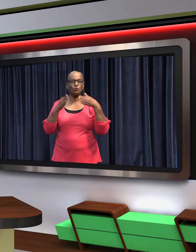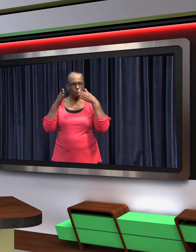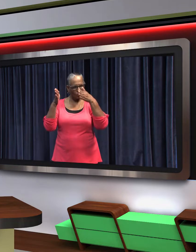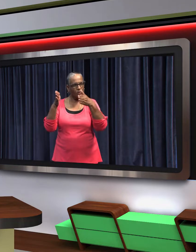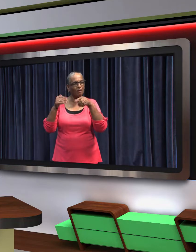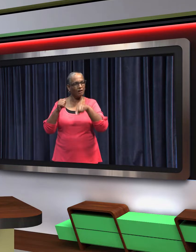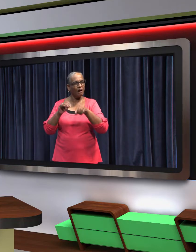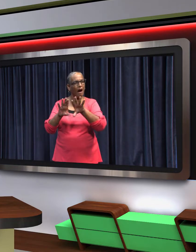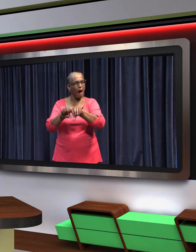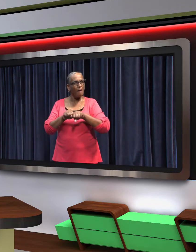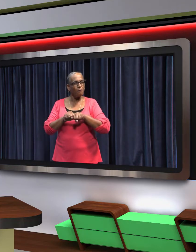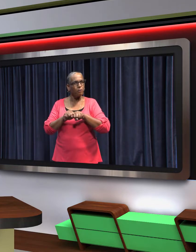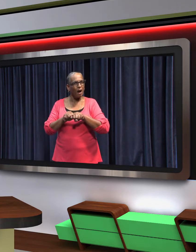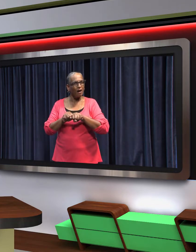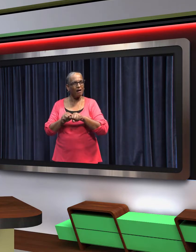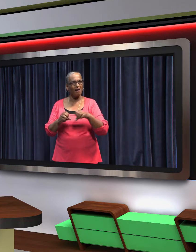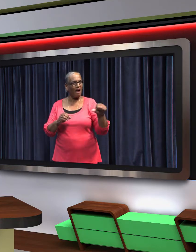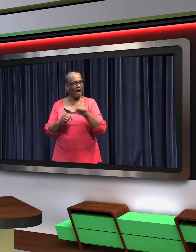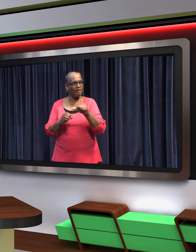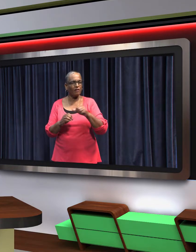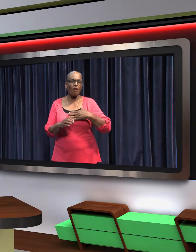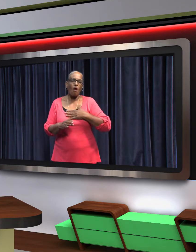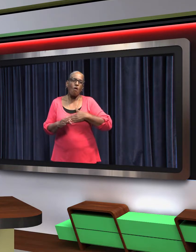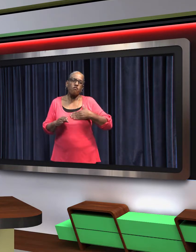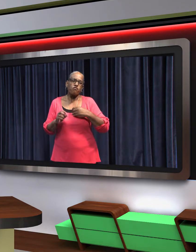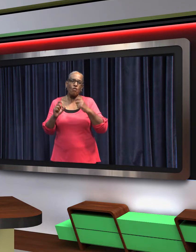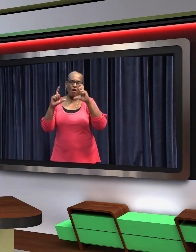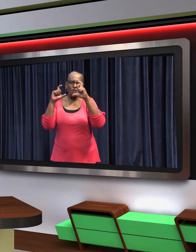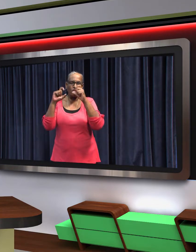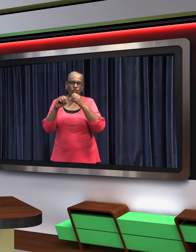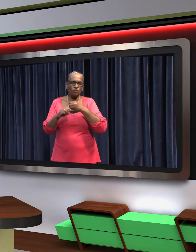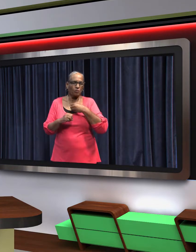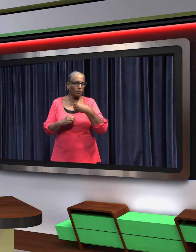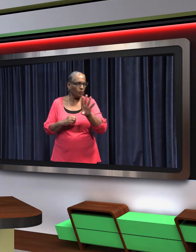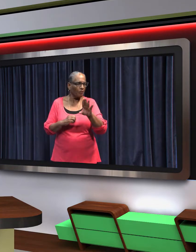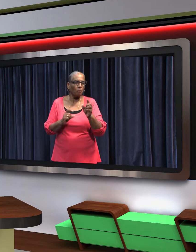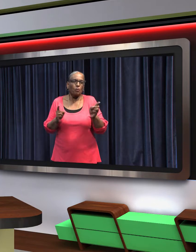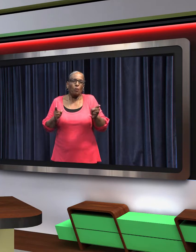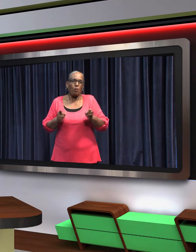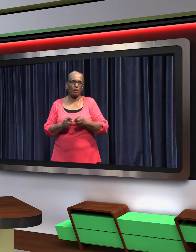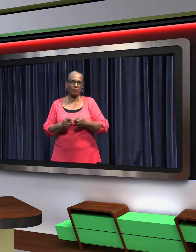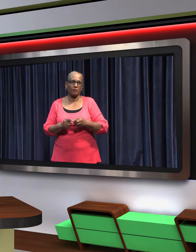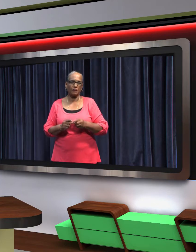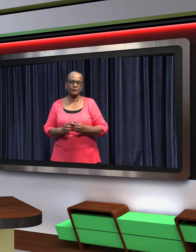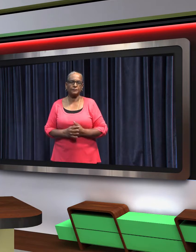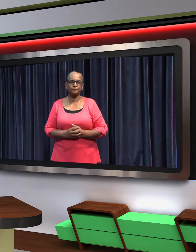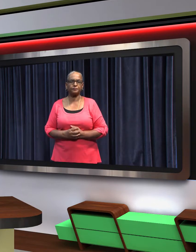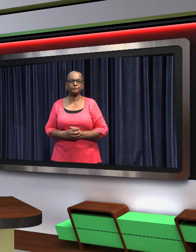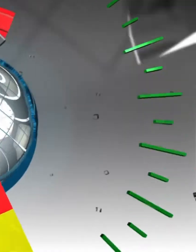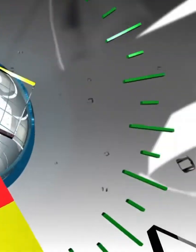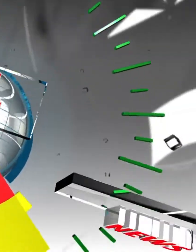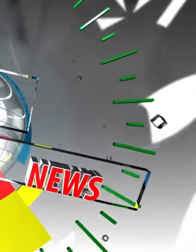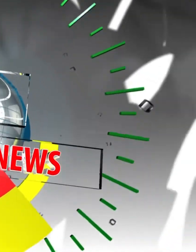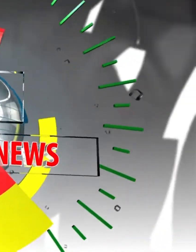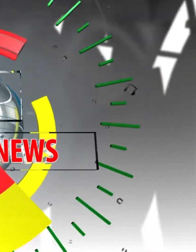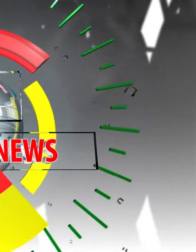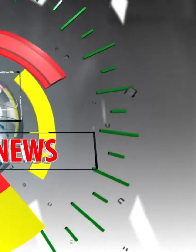region commander. With the necessary approach, he hopes to limit leak out of sensitive images.